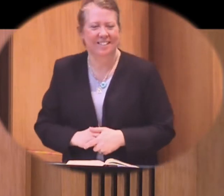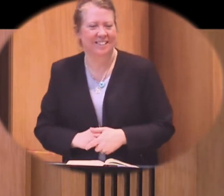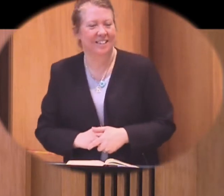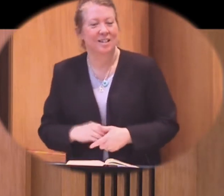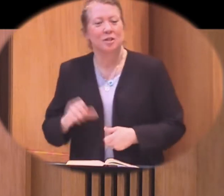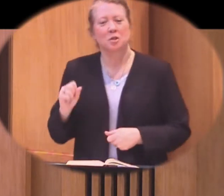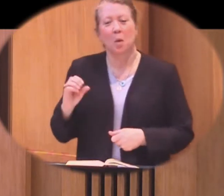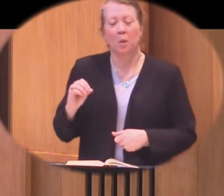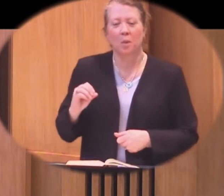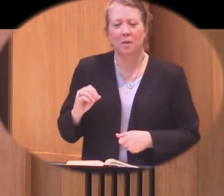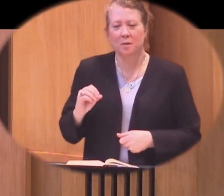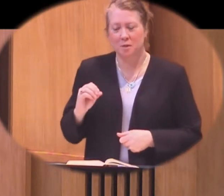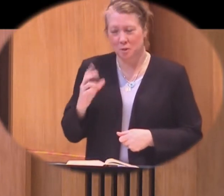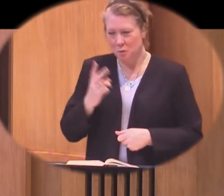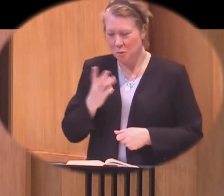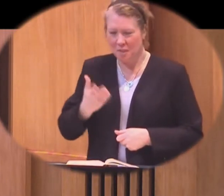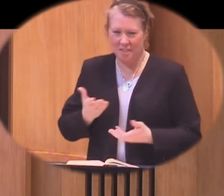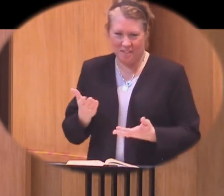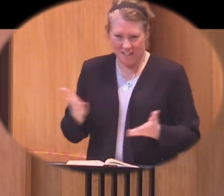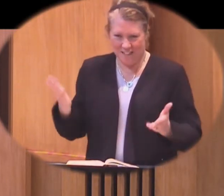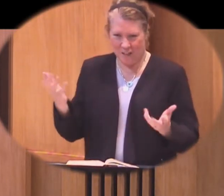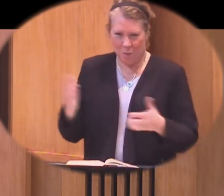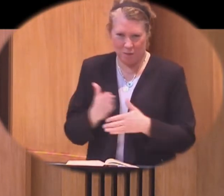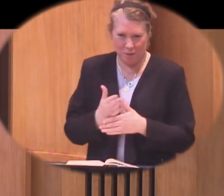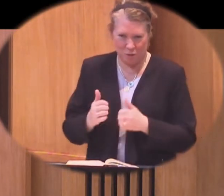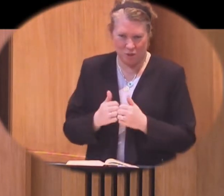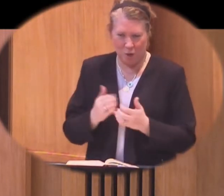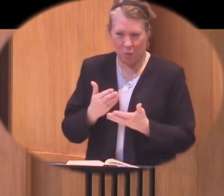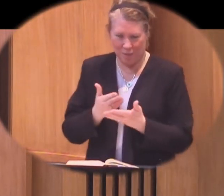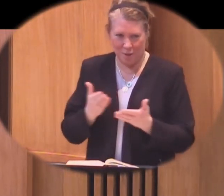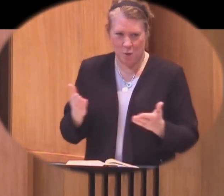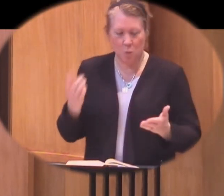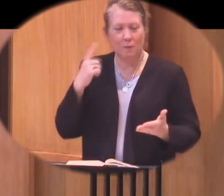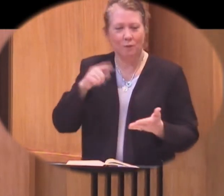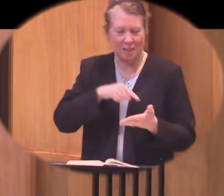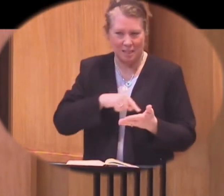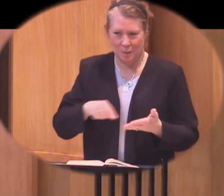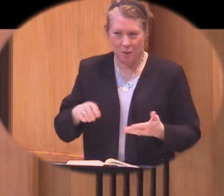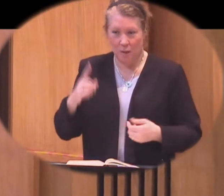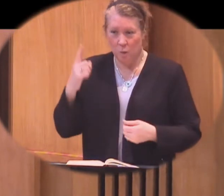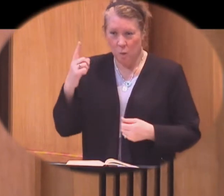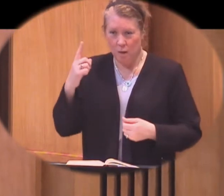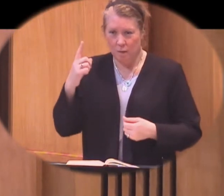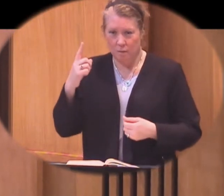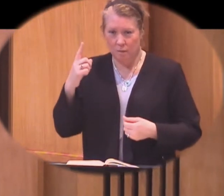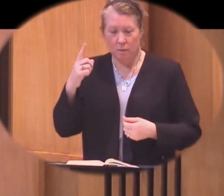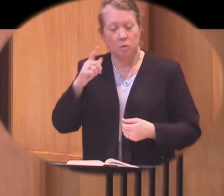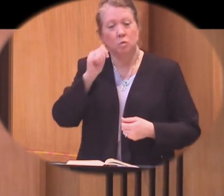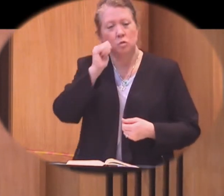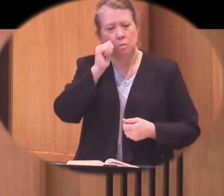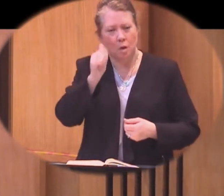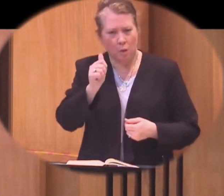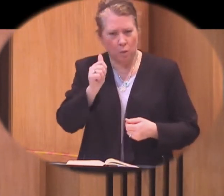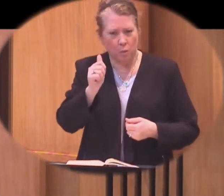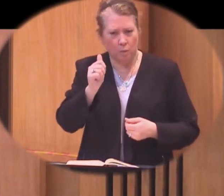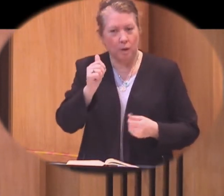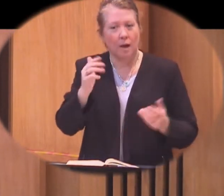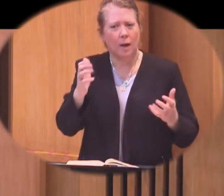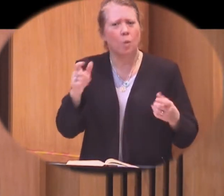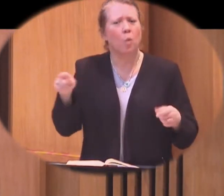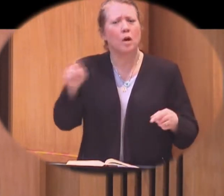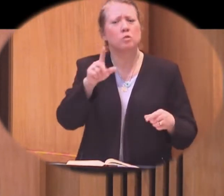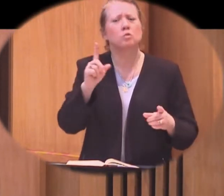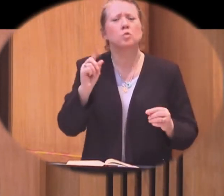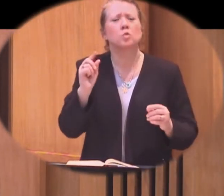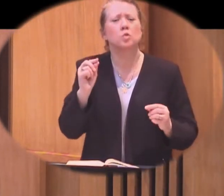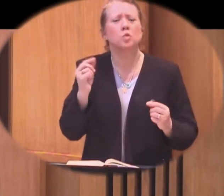two homework assignments for you this coming week. One, I ask you to do tomorrow. If you find yourself